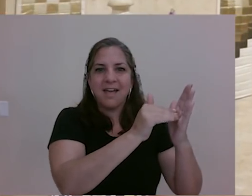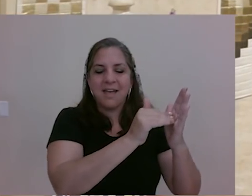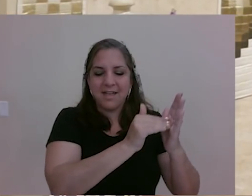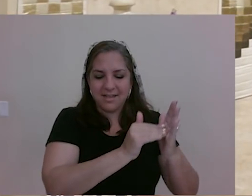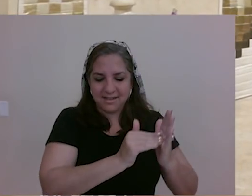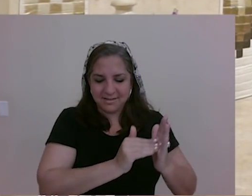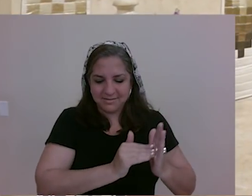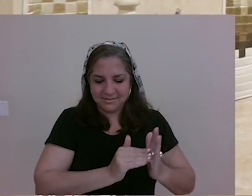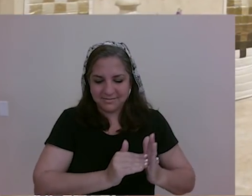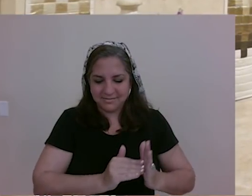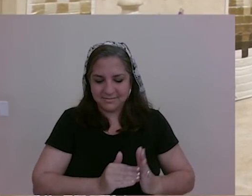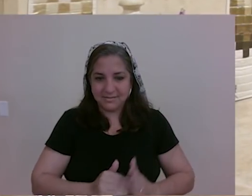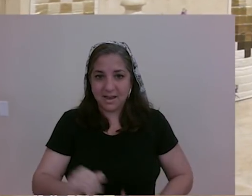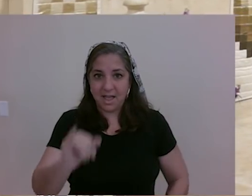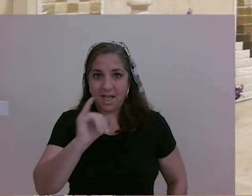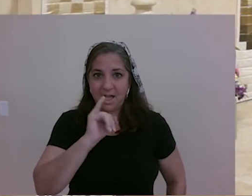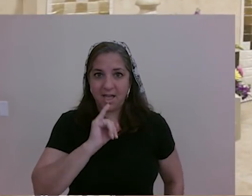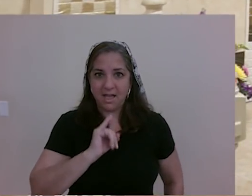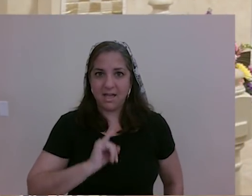again.